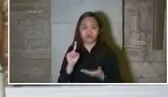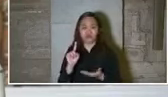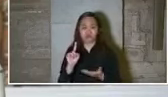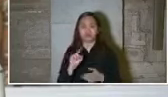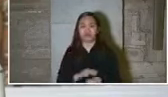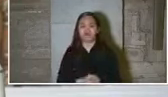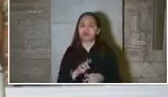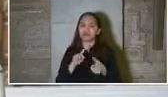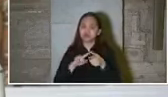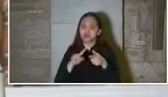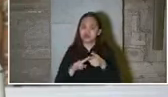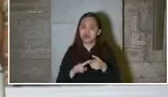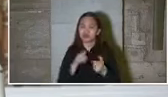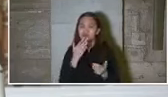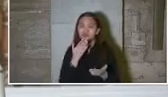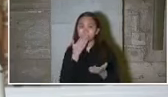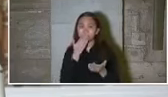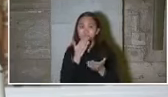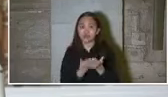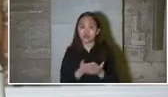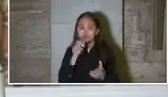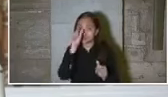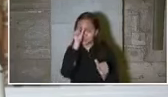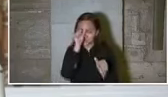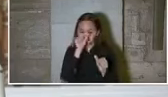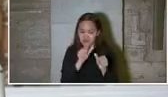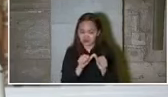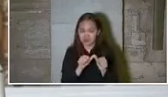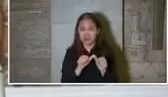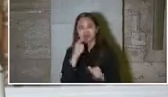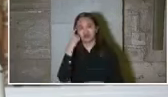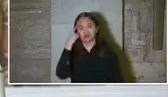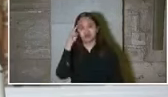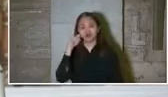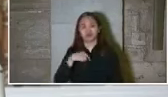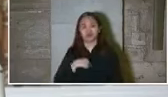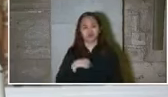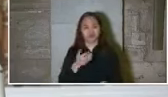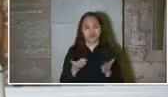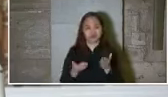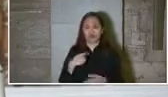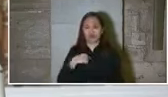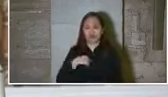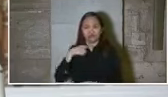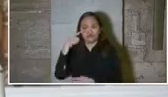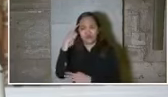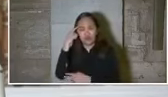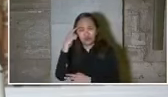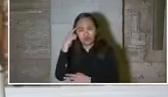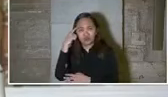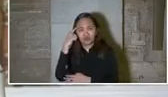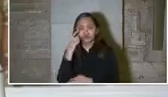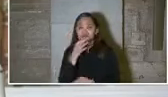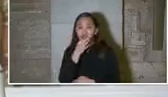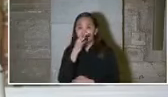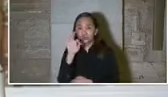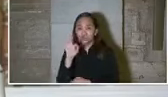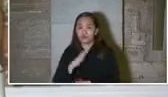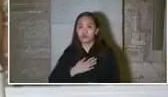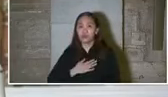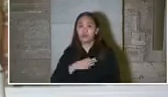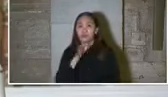At maganda rin namang paalala sa akin yan. Baka akalain ko talaga na paborito talaga ako ng nanay